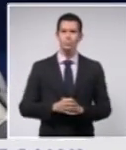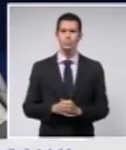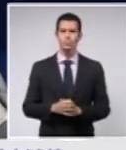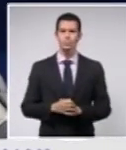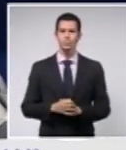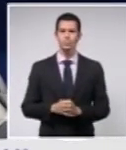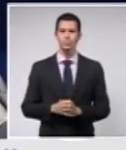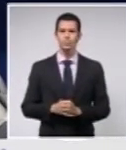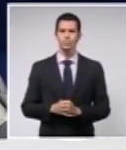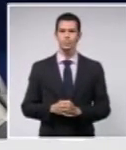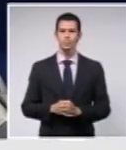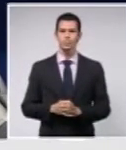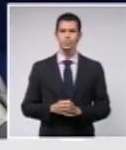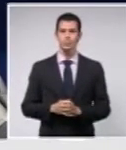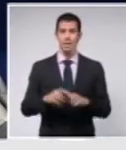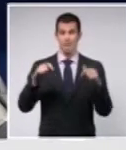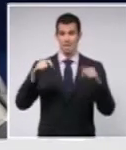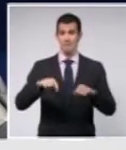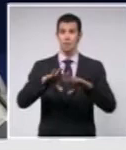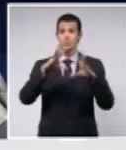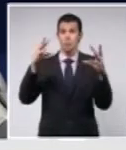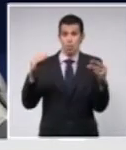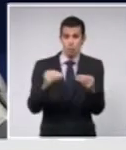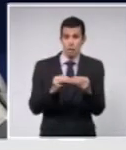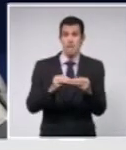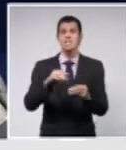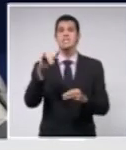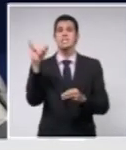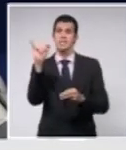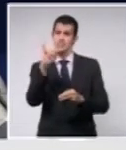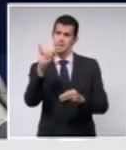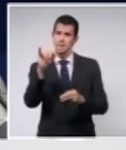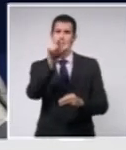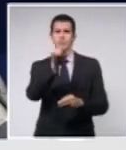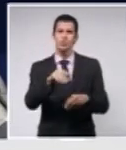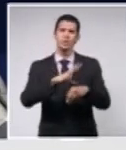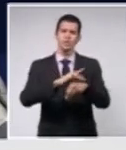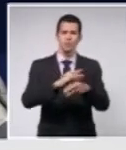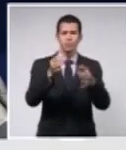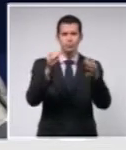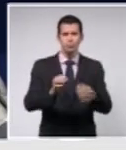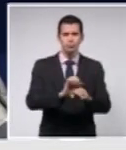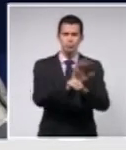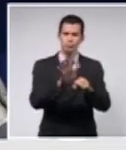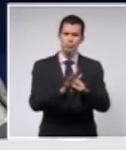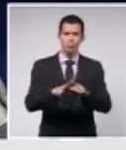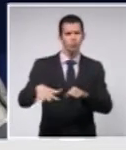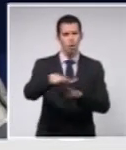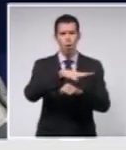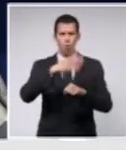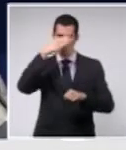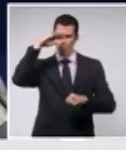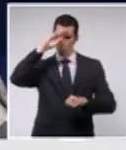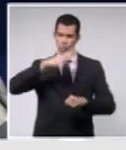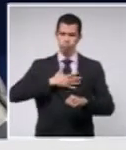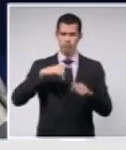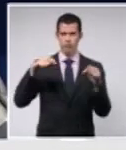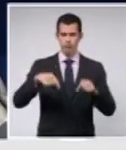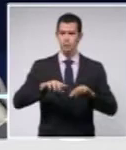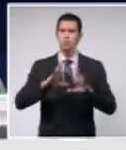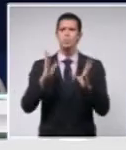Guantánamo, 79, and so on and so forth from all of the country's territories. All